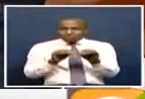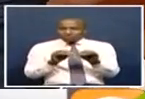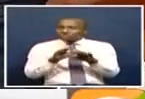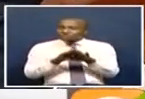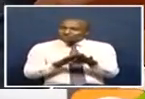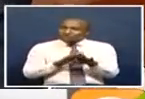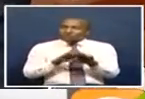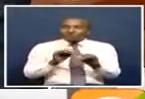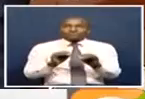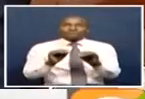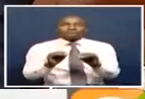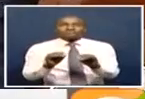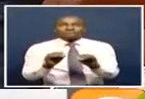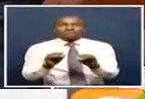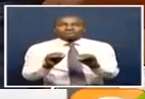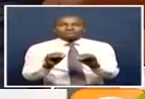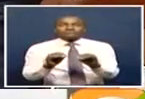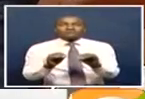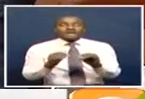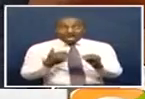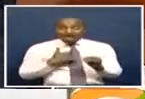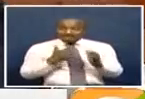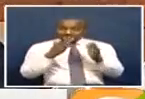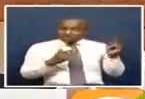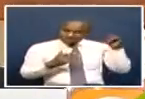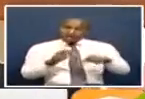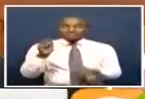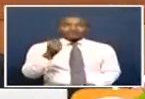speed. And the traffic. Here we have an investor coming to Kenya. You know,